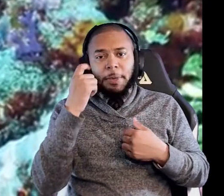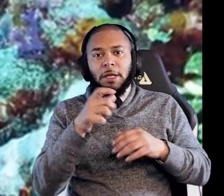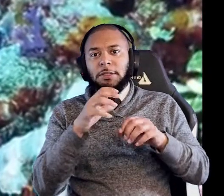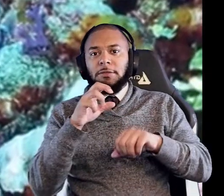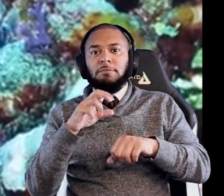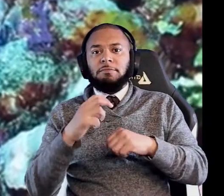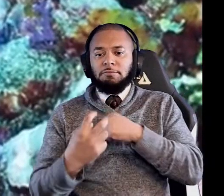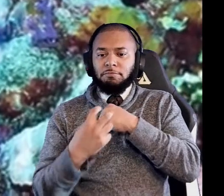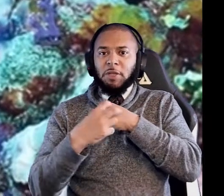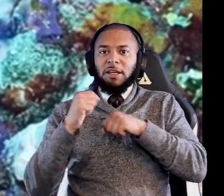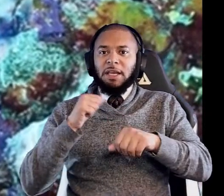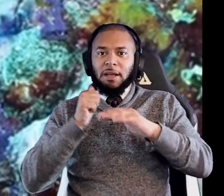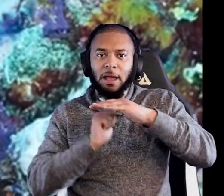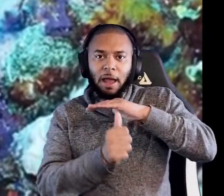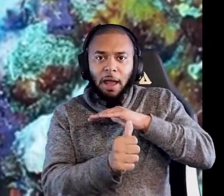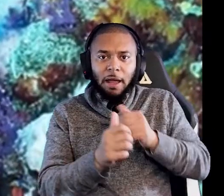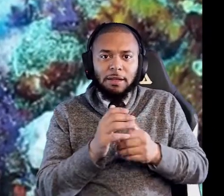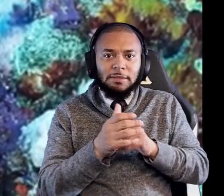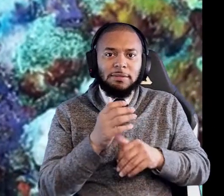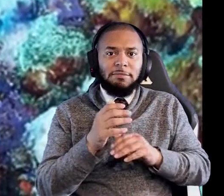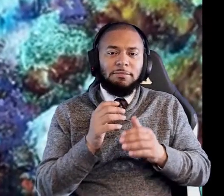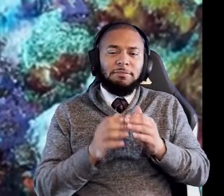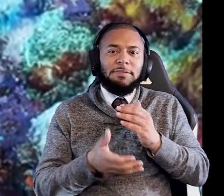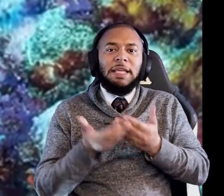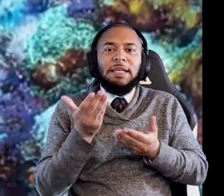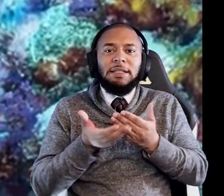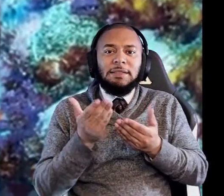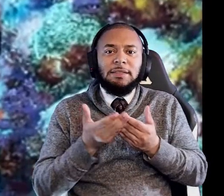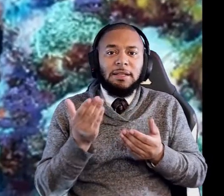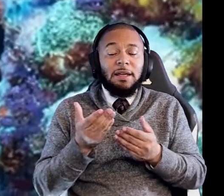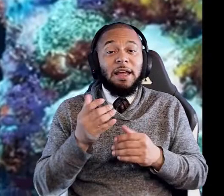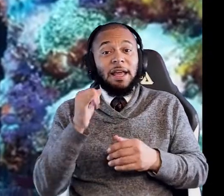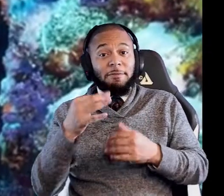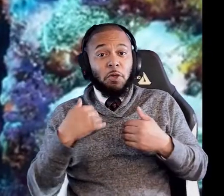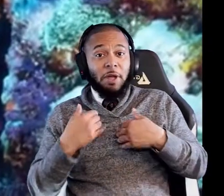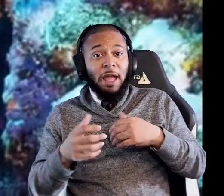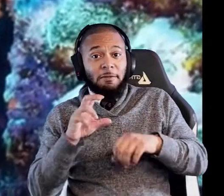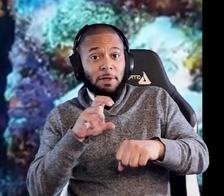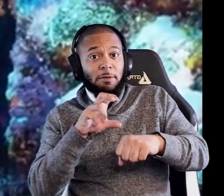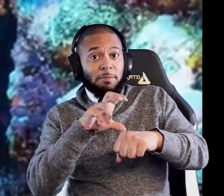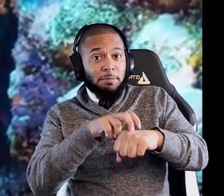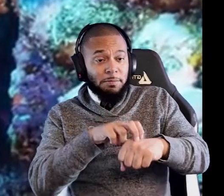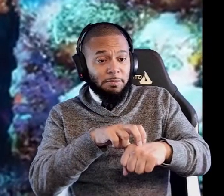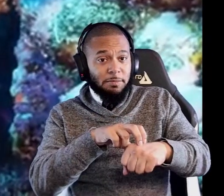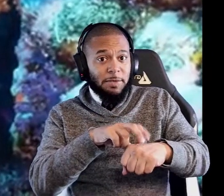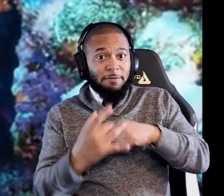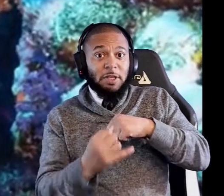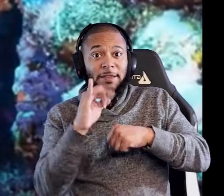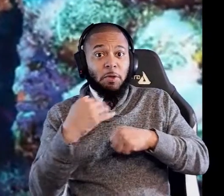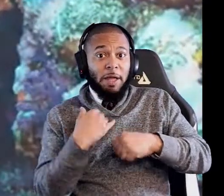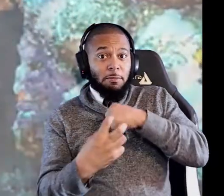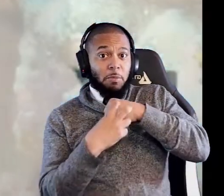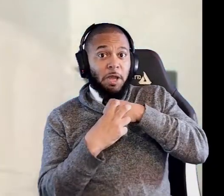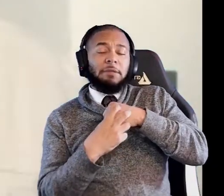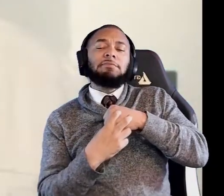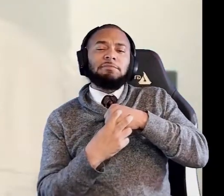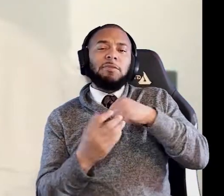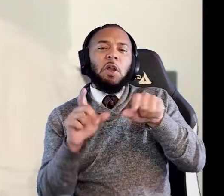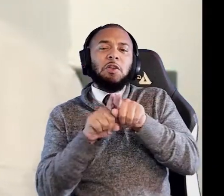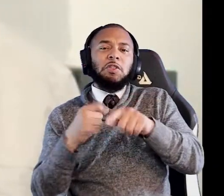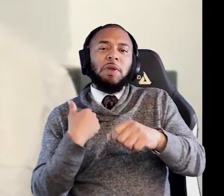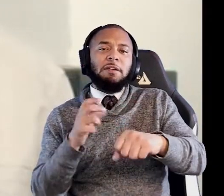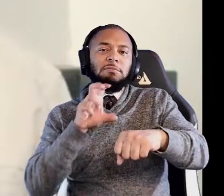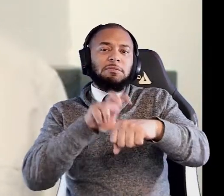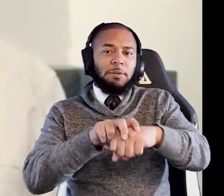there living to try to hide, there's going to be animals after them as well, leading to a very long food chain in some cases. Coral